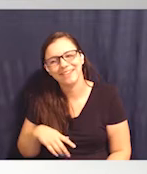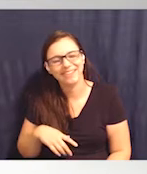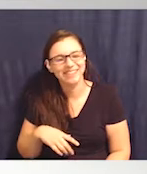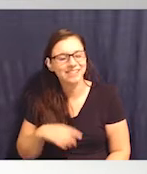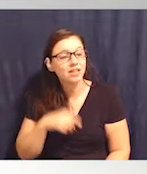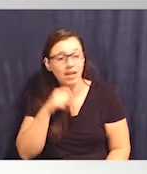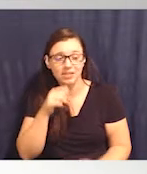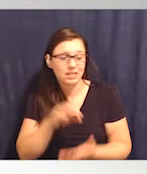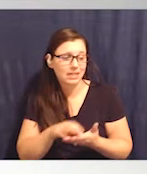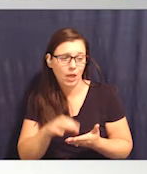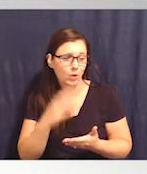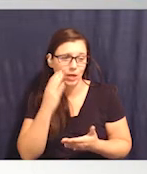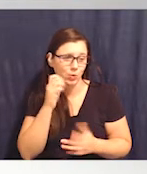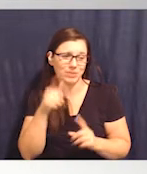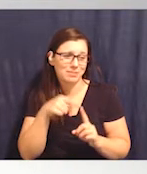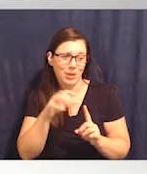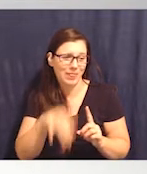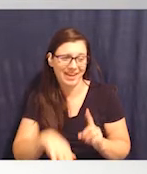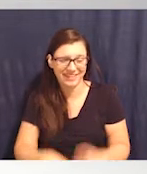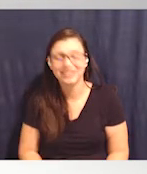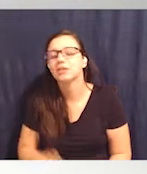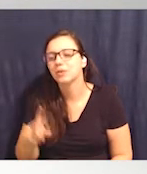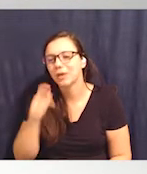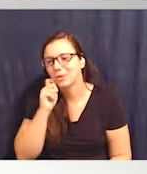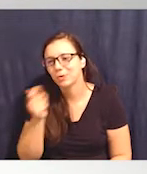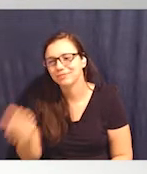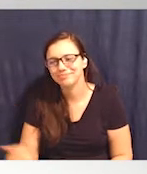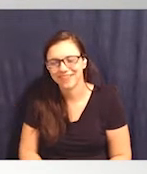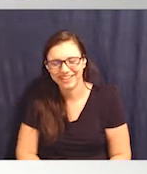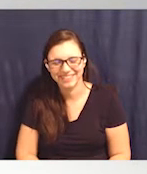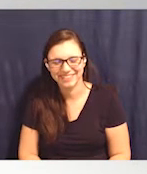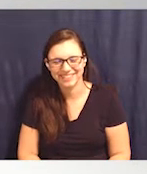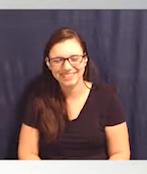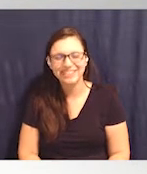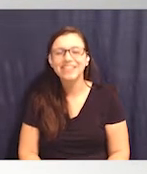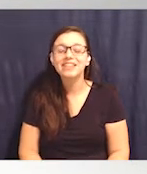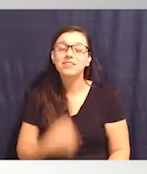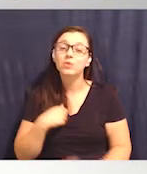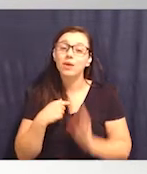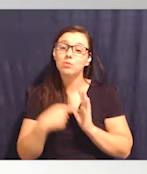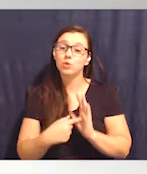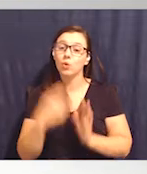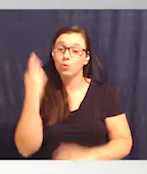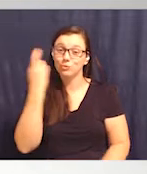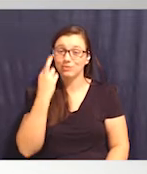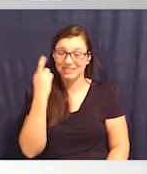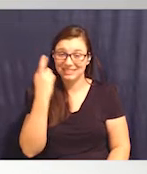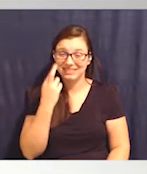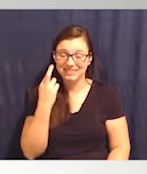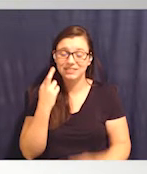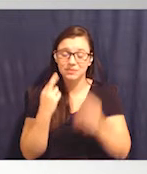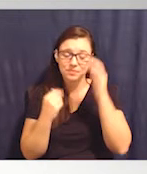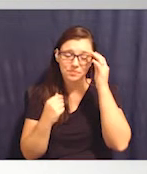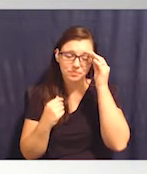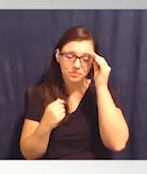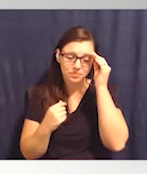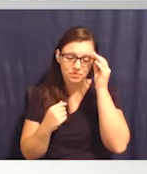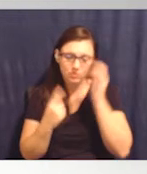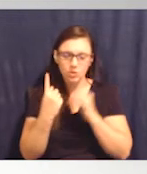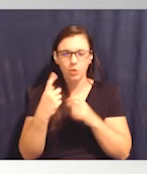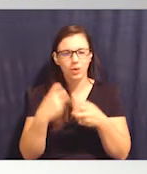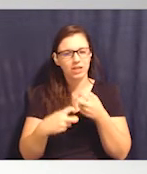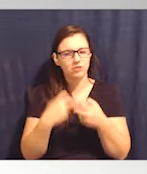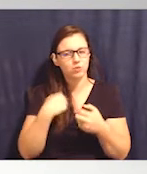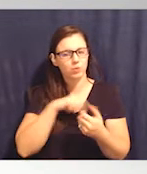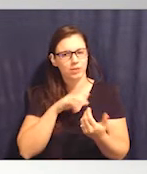that. Okay, cool. I'm showing this to you for a reason. One of the issues we run into, parenting, as you know,